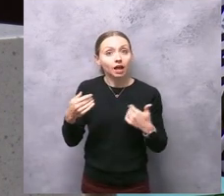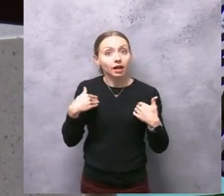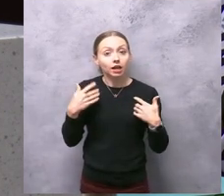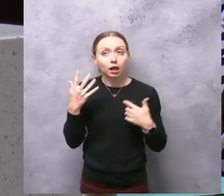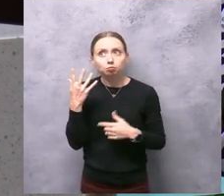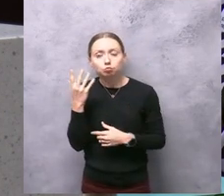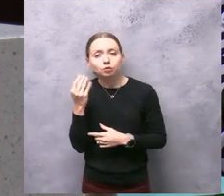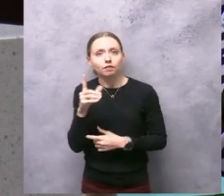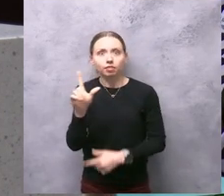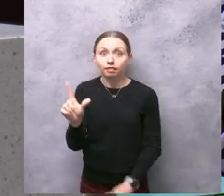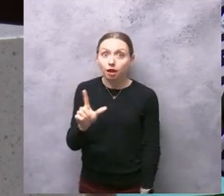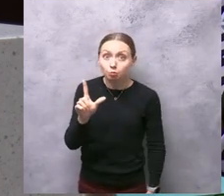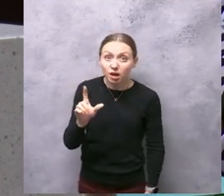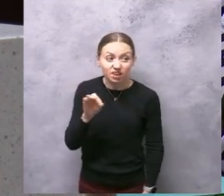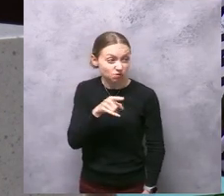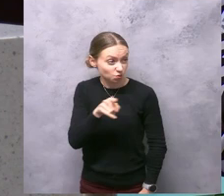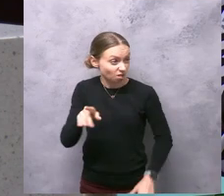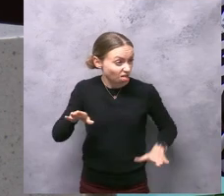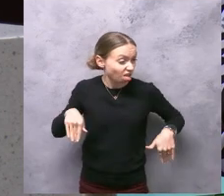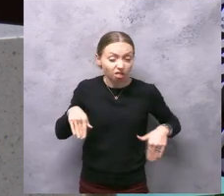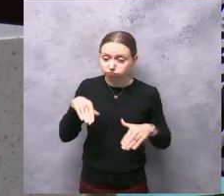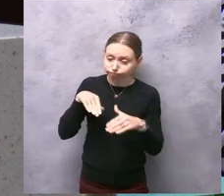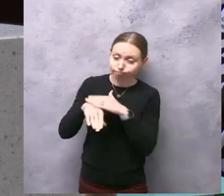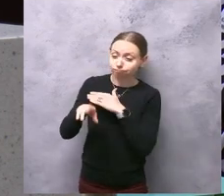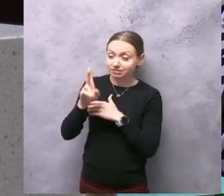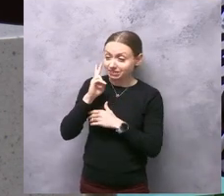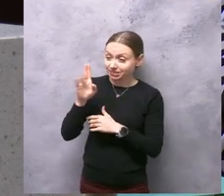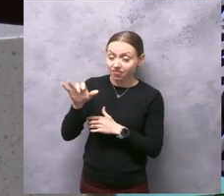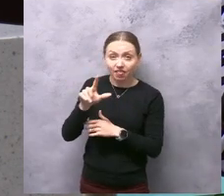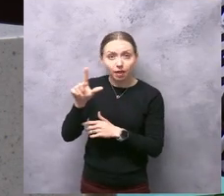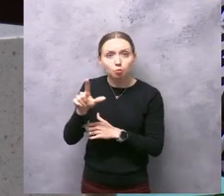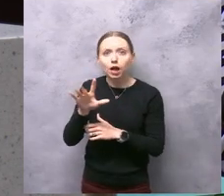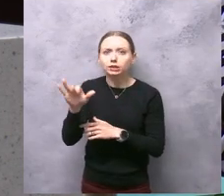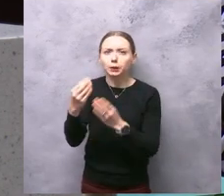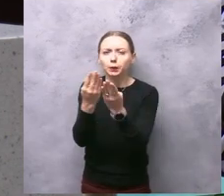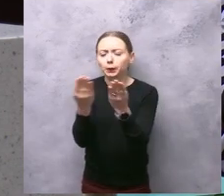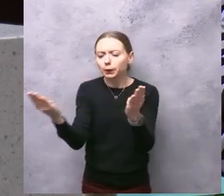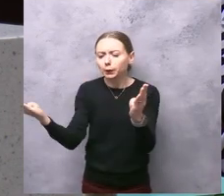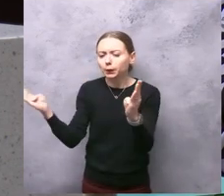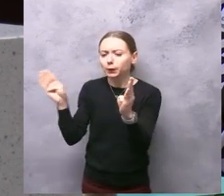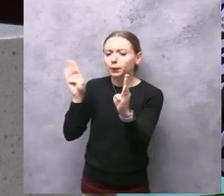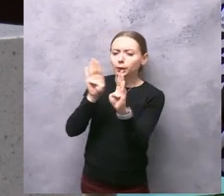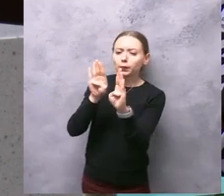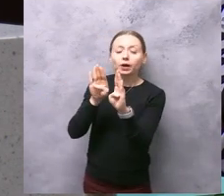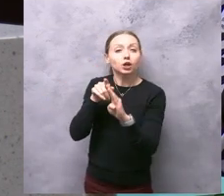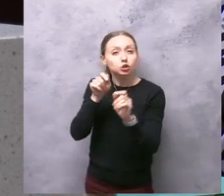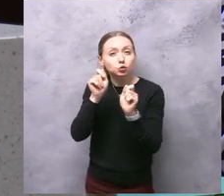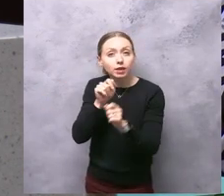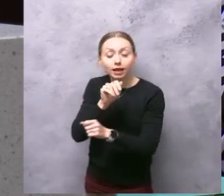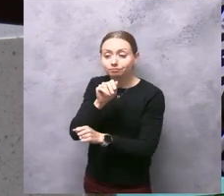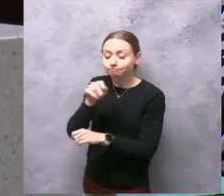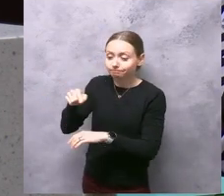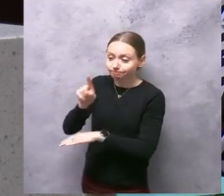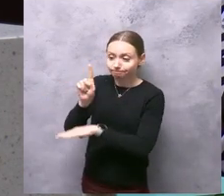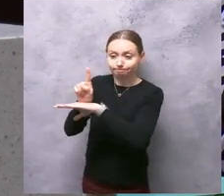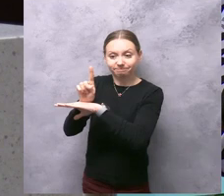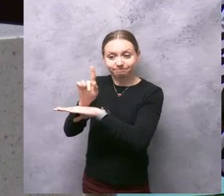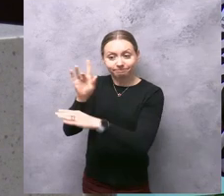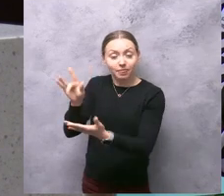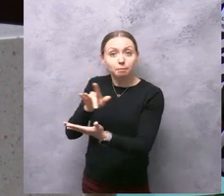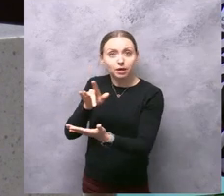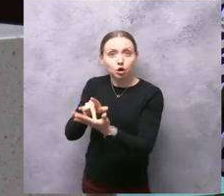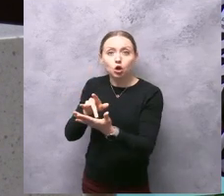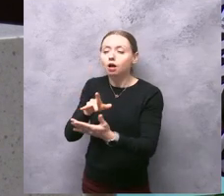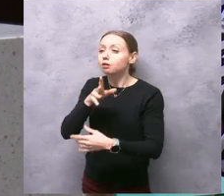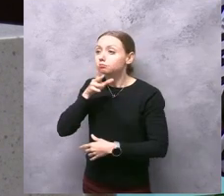beautiful library. If you've never been in that library, it's cylindrical, and you can talk in the middle, and your voice reverberates throughout it. So